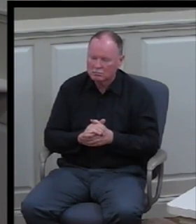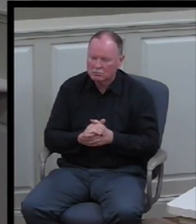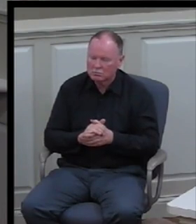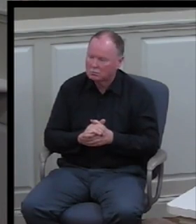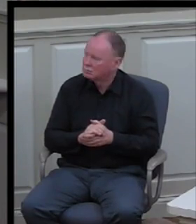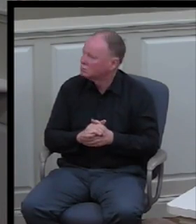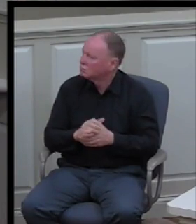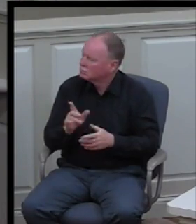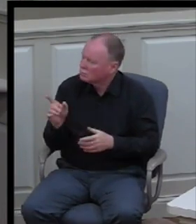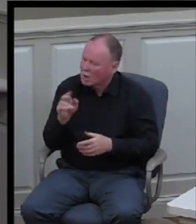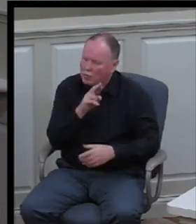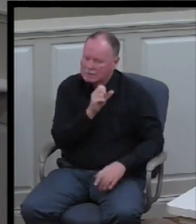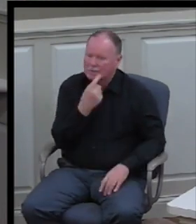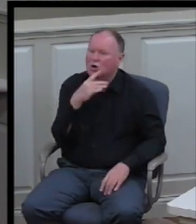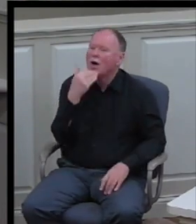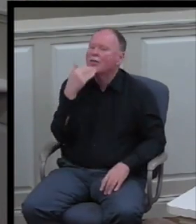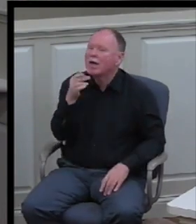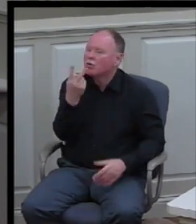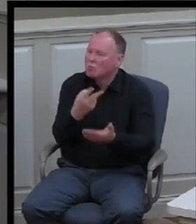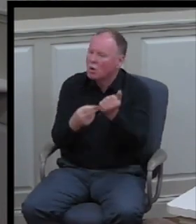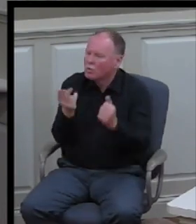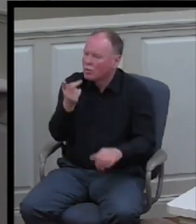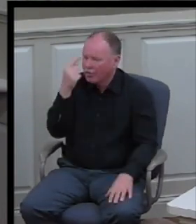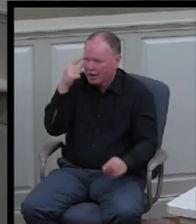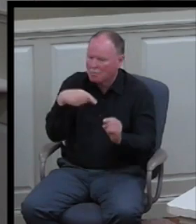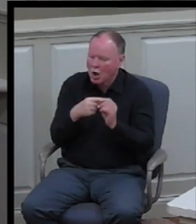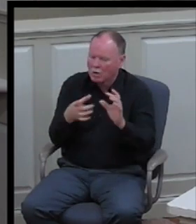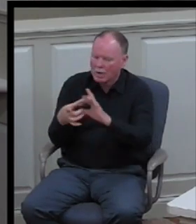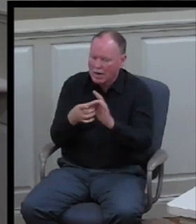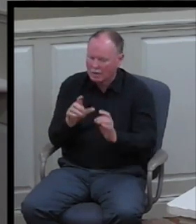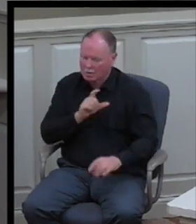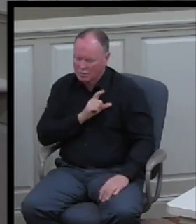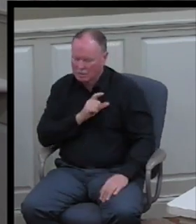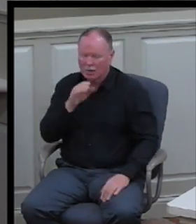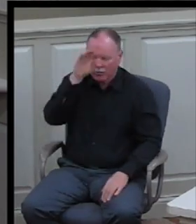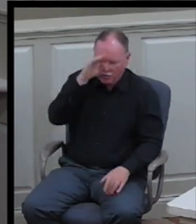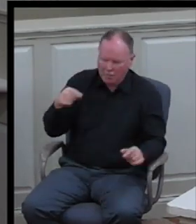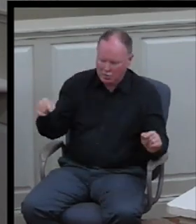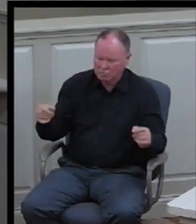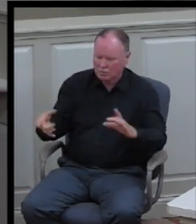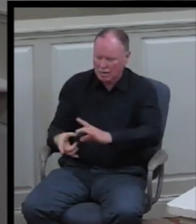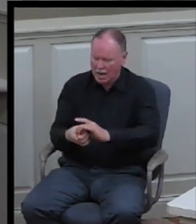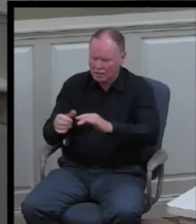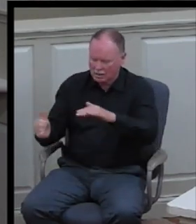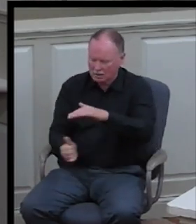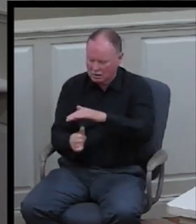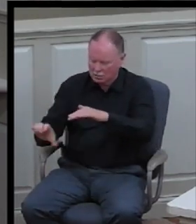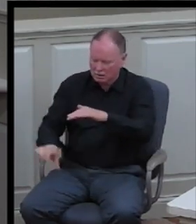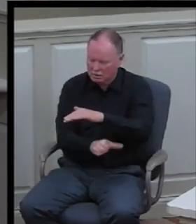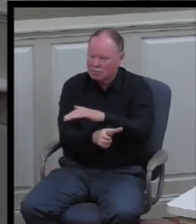Give kudos to both of you all for thinking about connecting the police department to fire department underground. I think that's